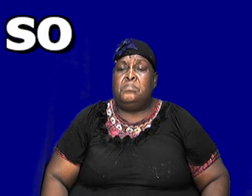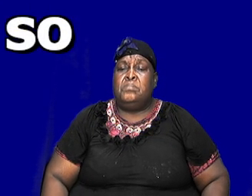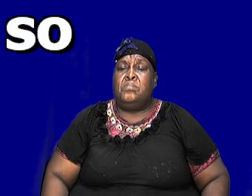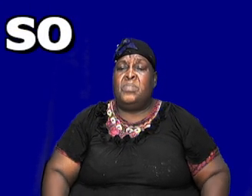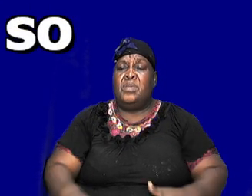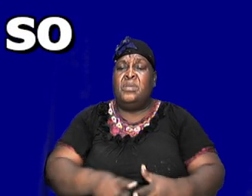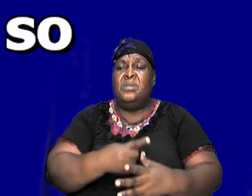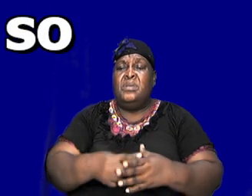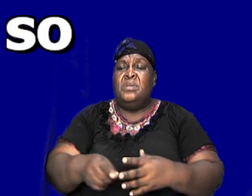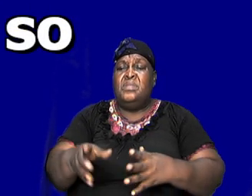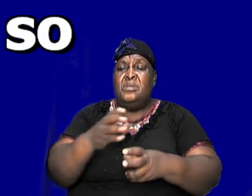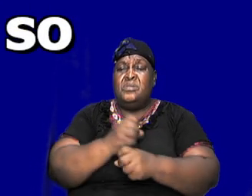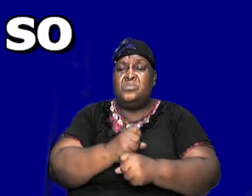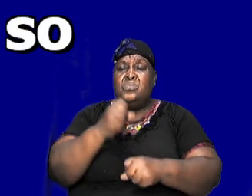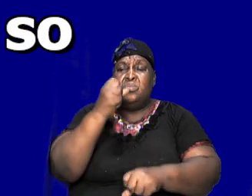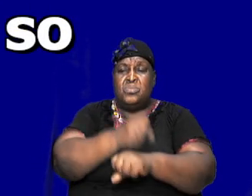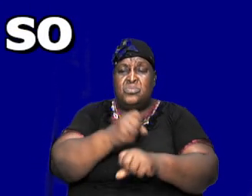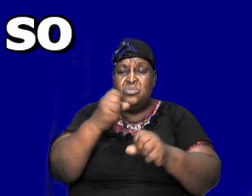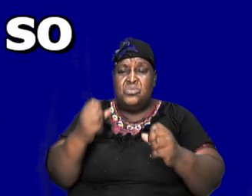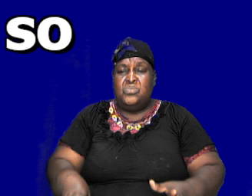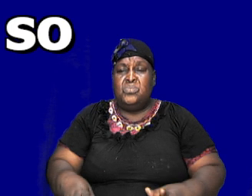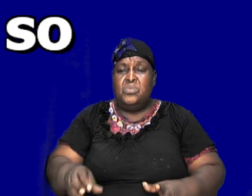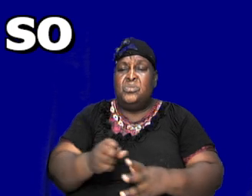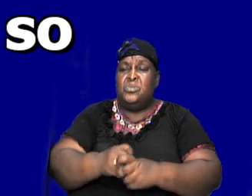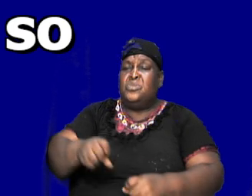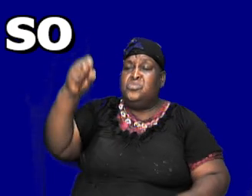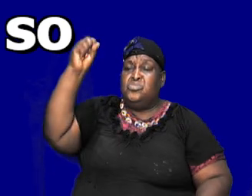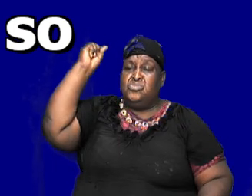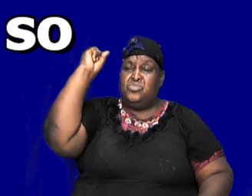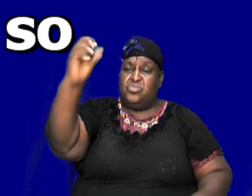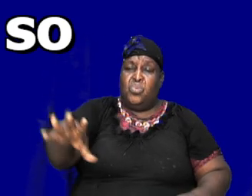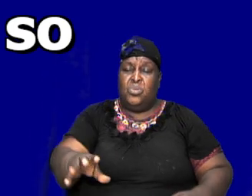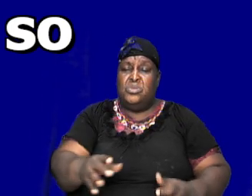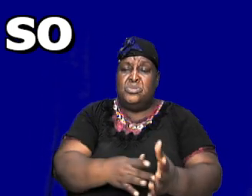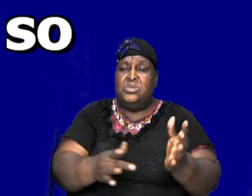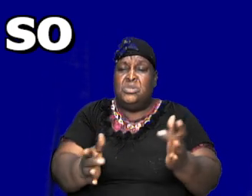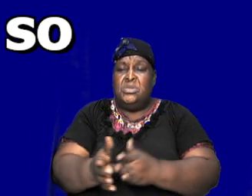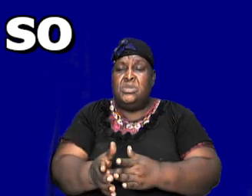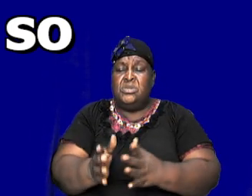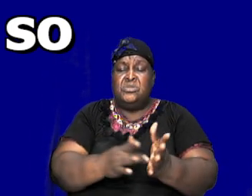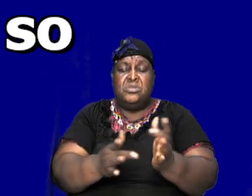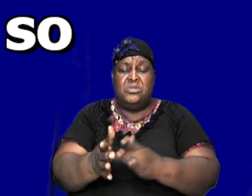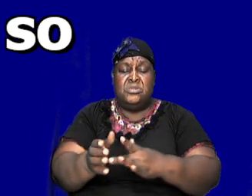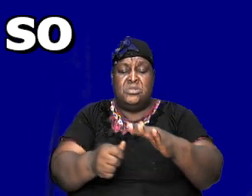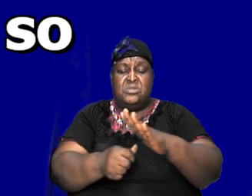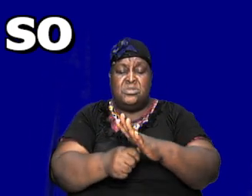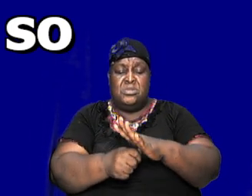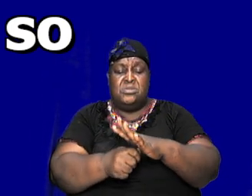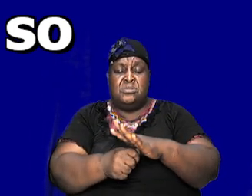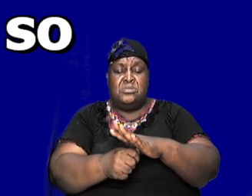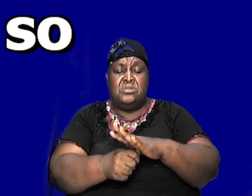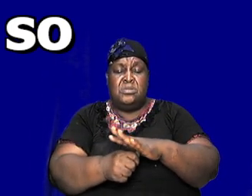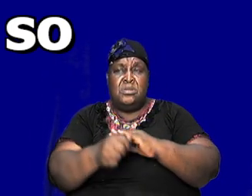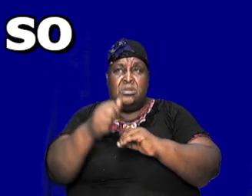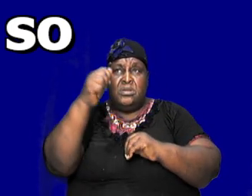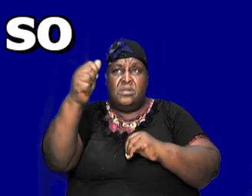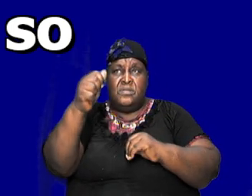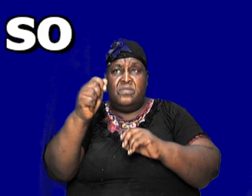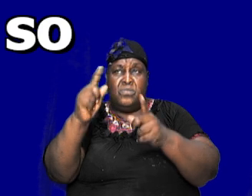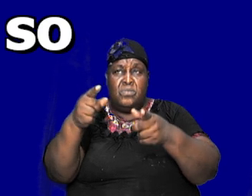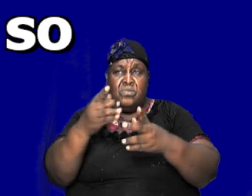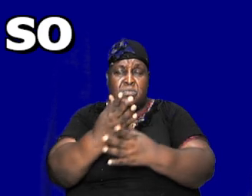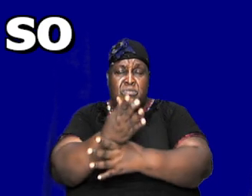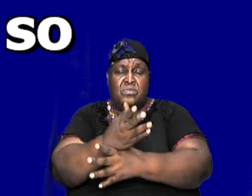Then they took up stones to cast at him. But Jesus hid himself and went out of the temple, going